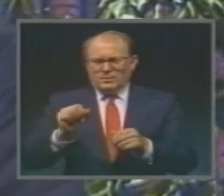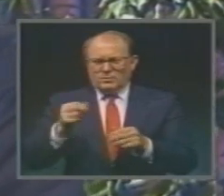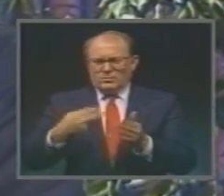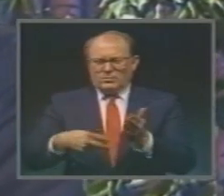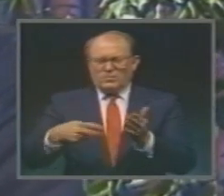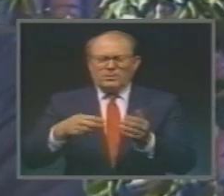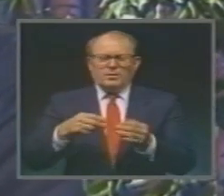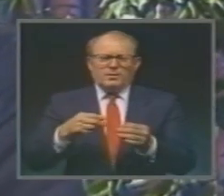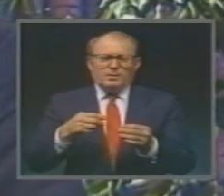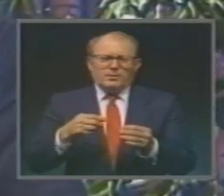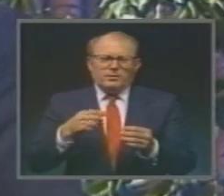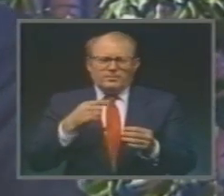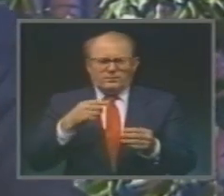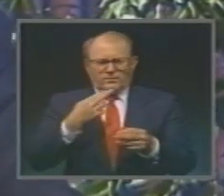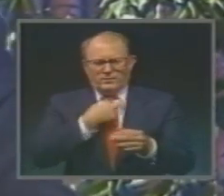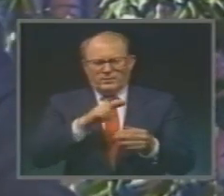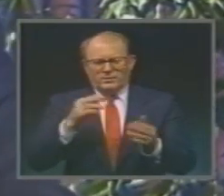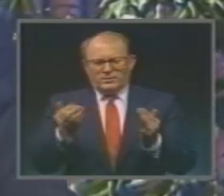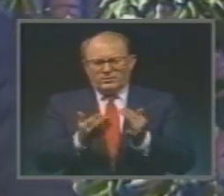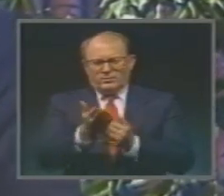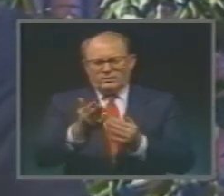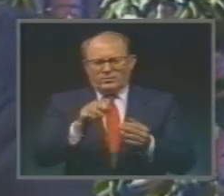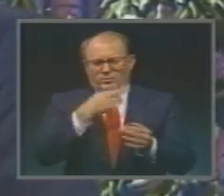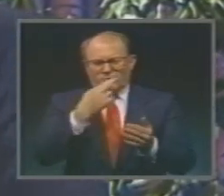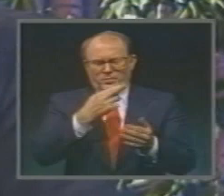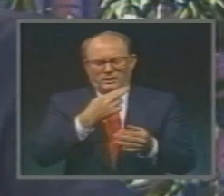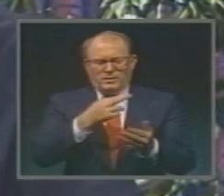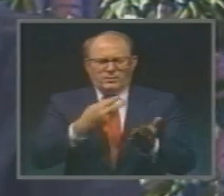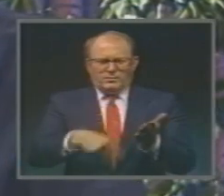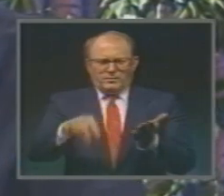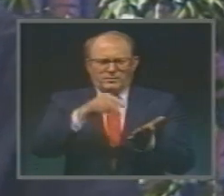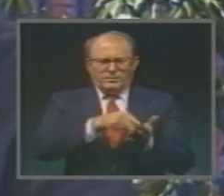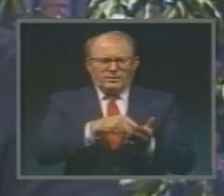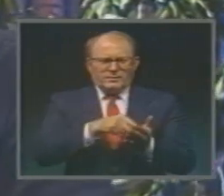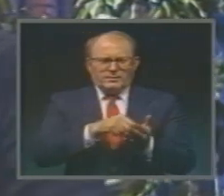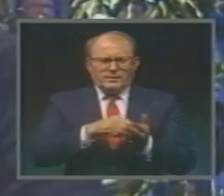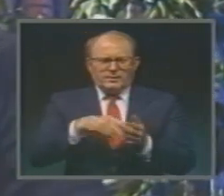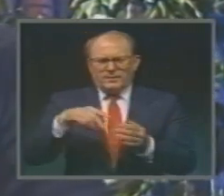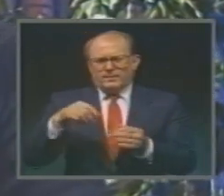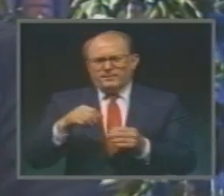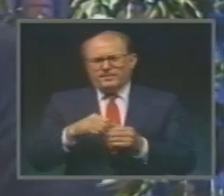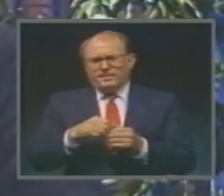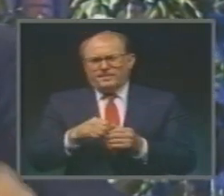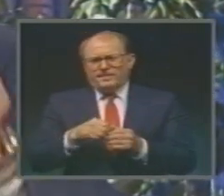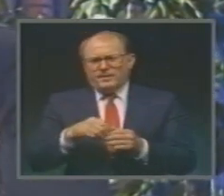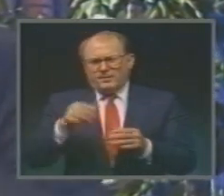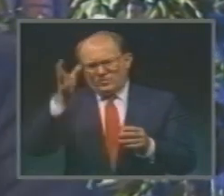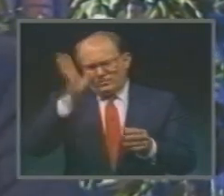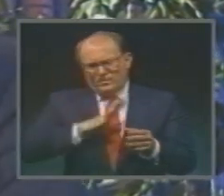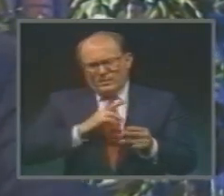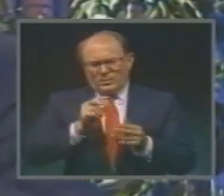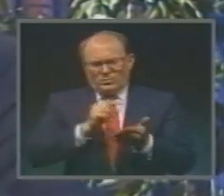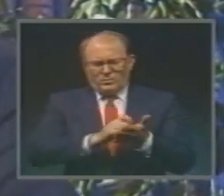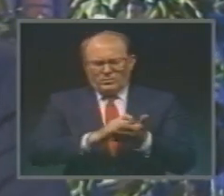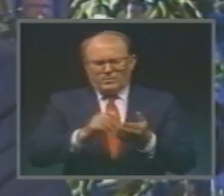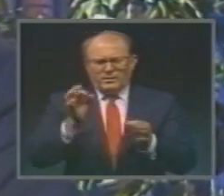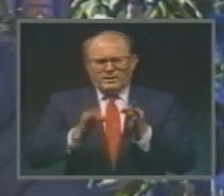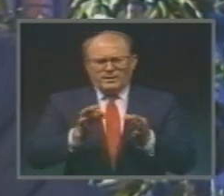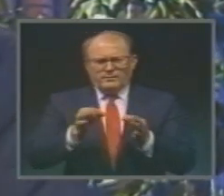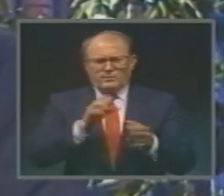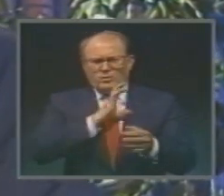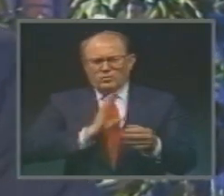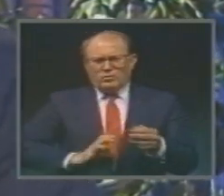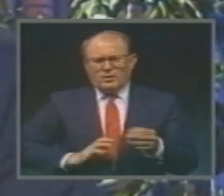the dead? It says, Perry B. Cotham wrote in the Gospel Advocate, June 1991, "If Christ arose from the